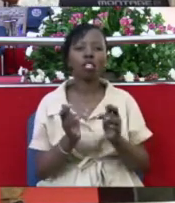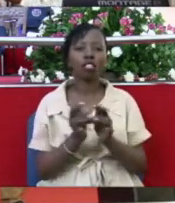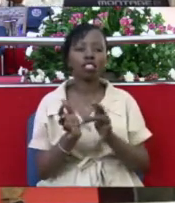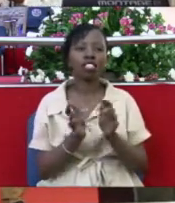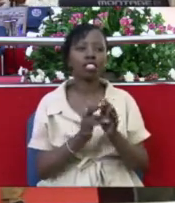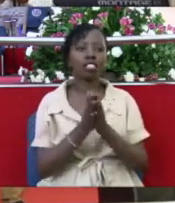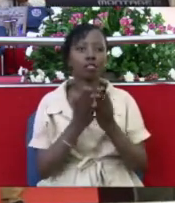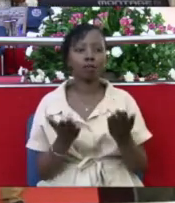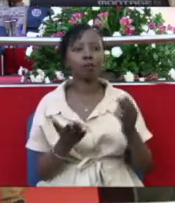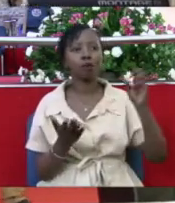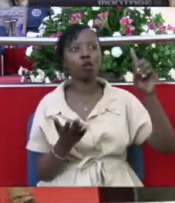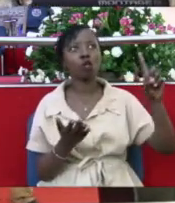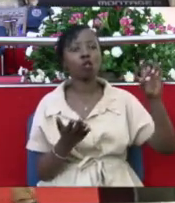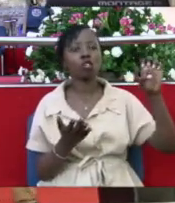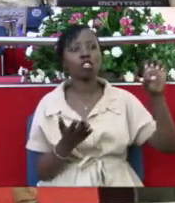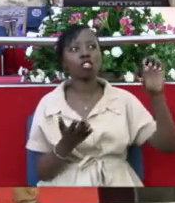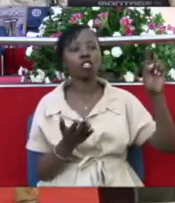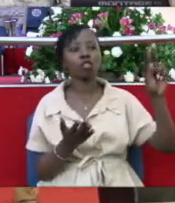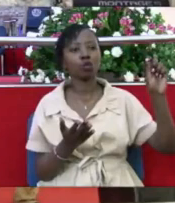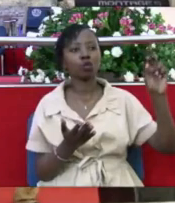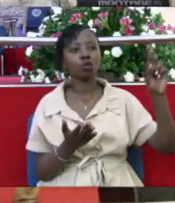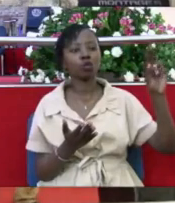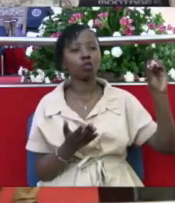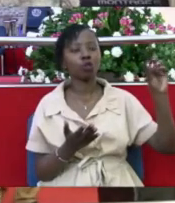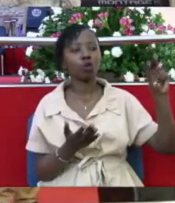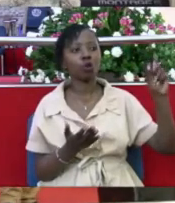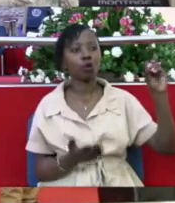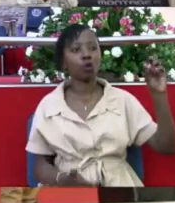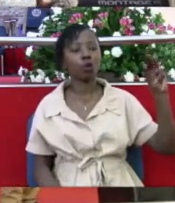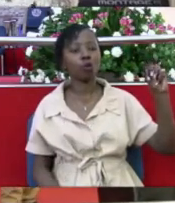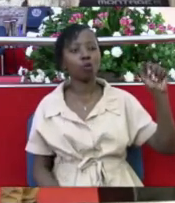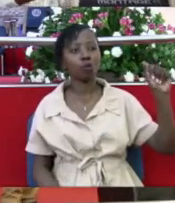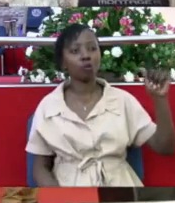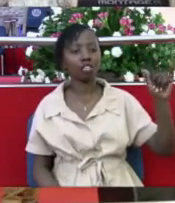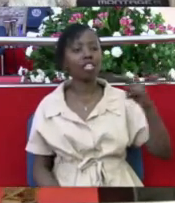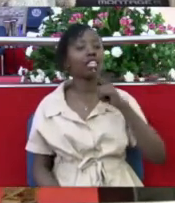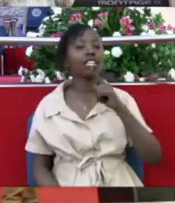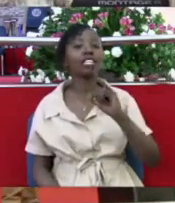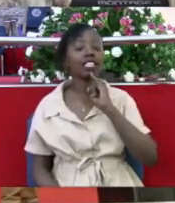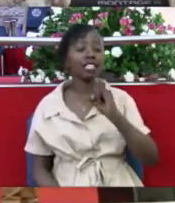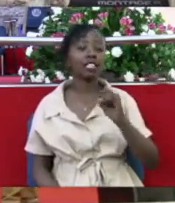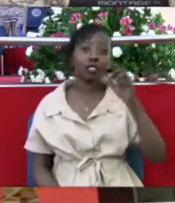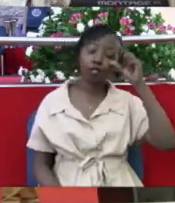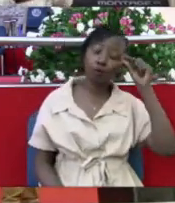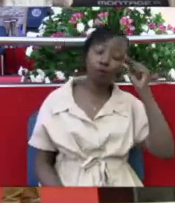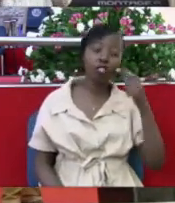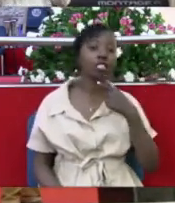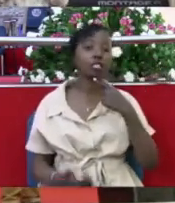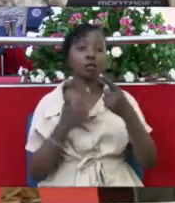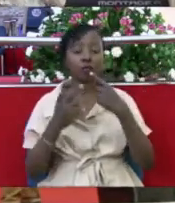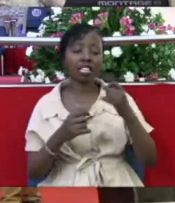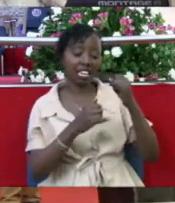is Moses speaking his last words before he dies. Musa anawapatia maneno kabla